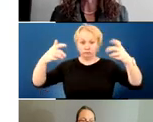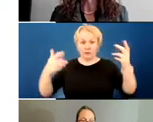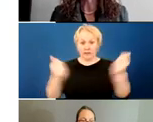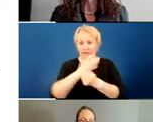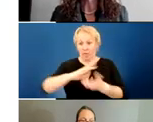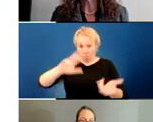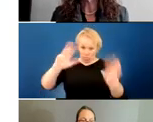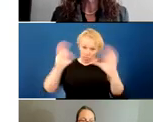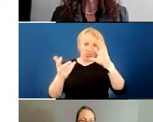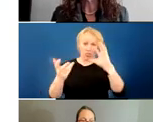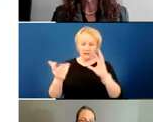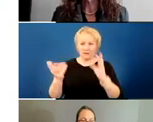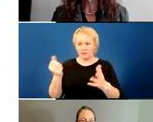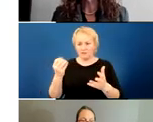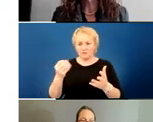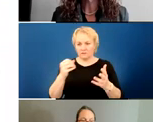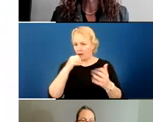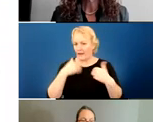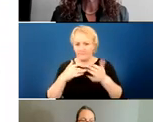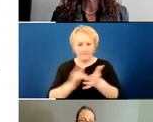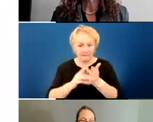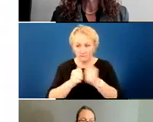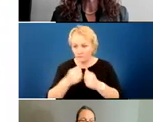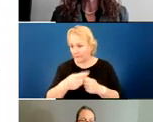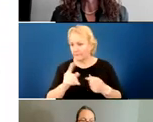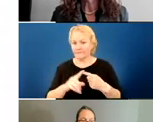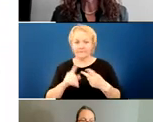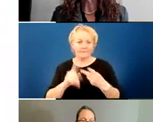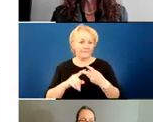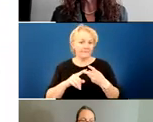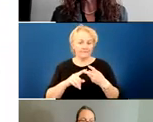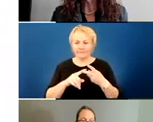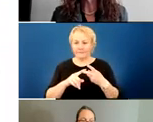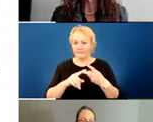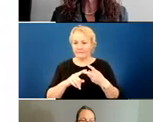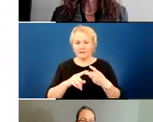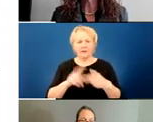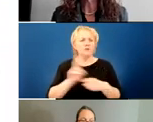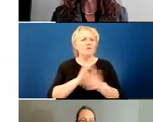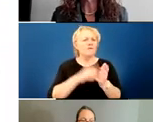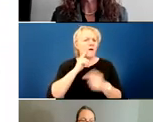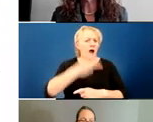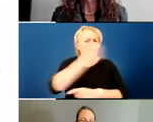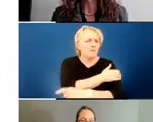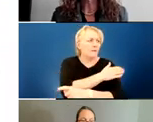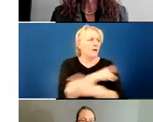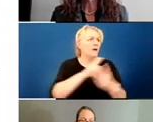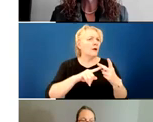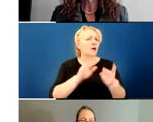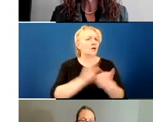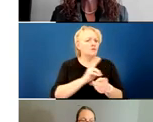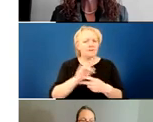And so he didn't have his medication with him. He was on high blood pressure medication. He was on